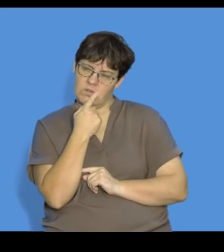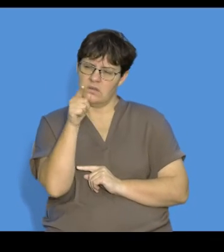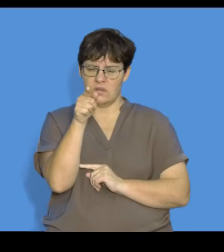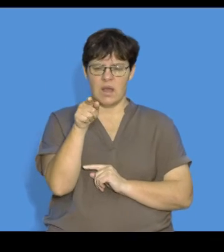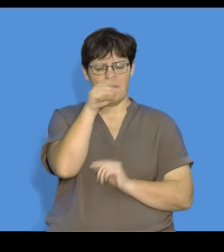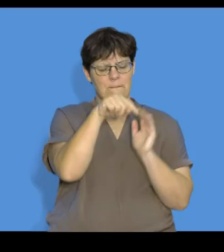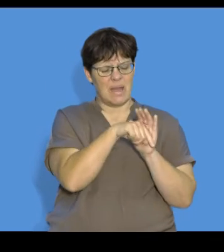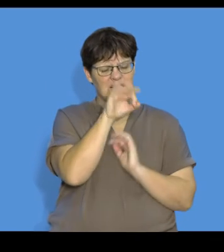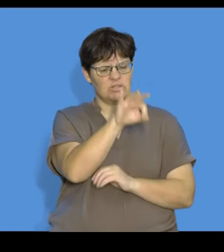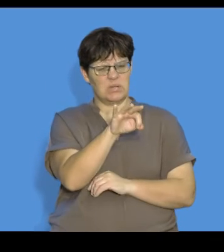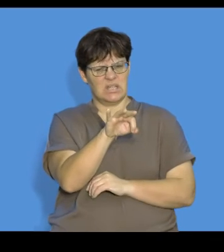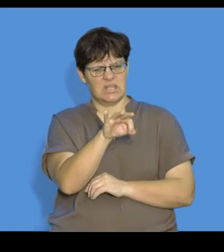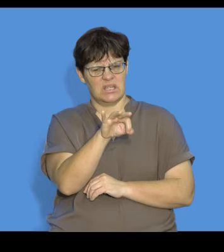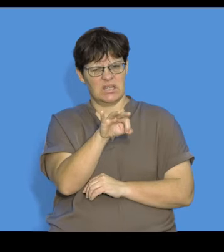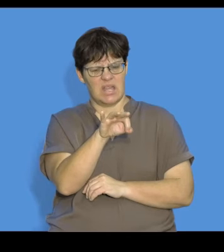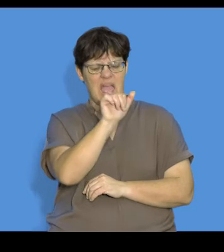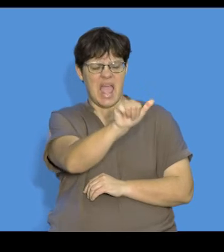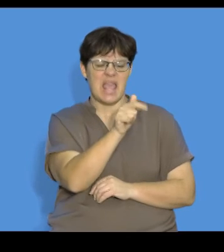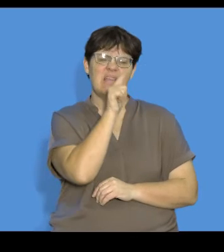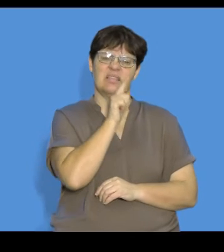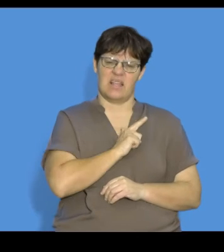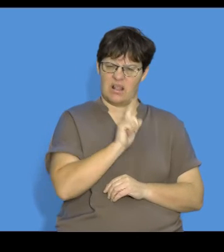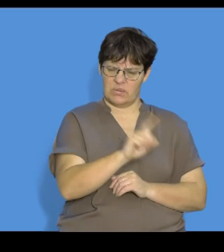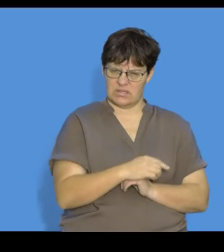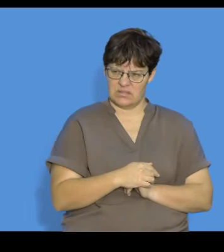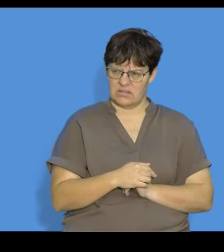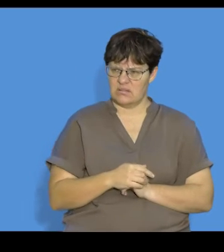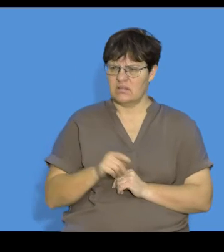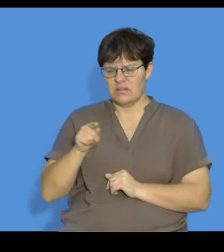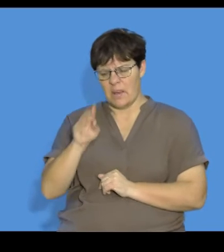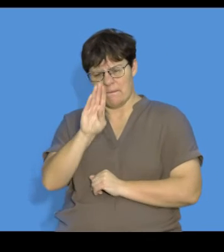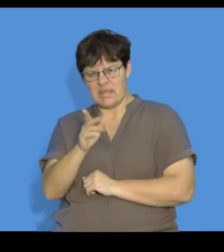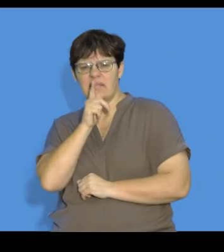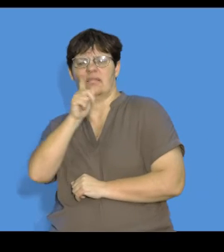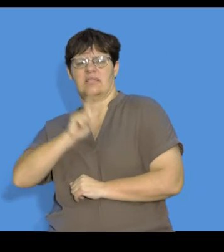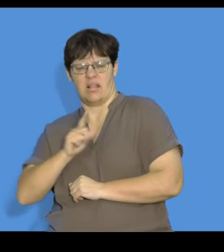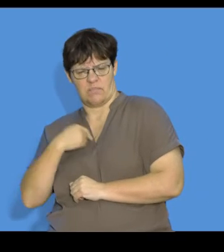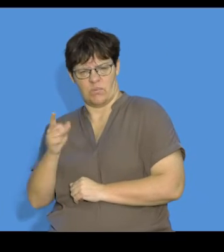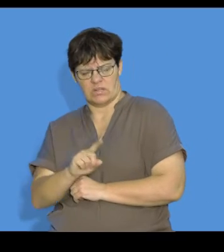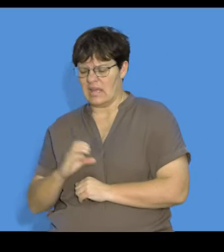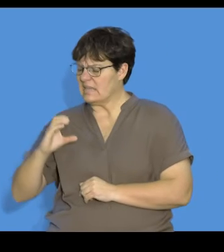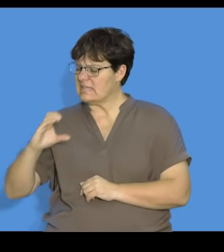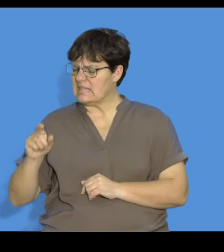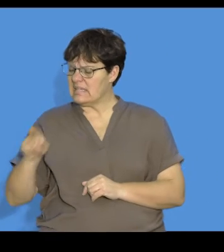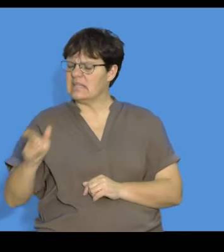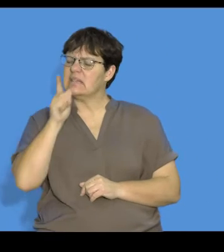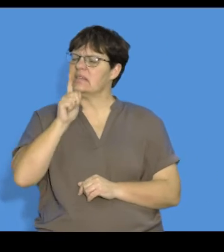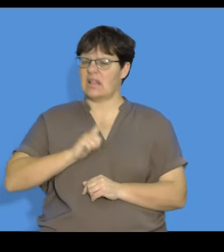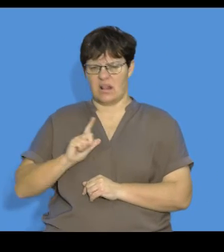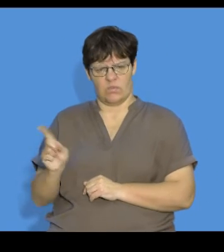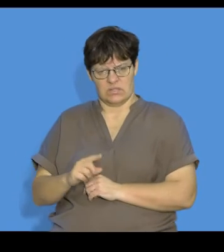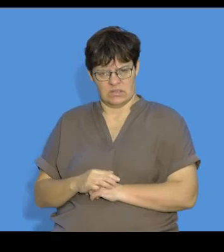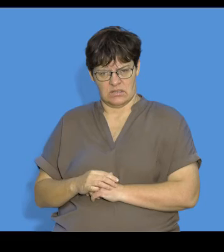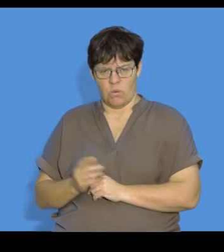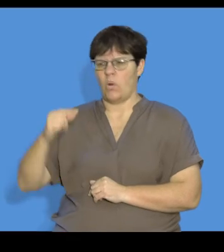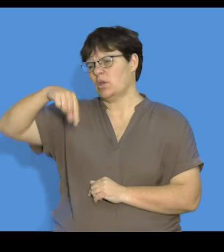this. What does this value of a tell us? What does this value of b tell us? And what does this